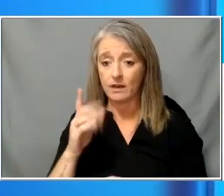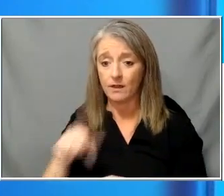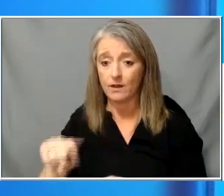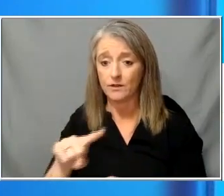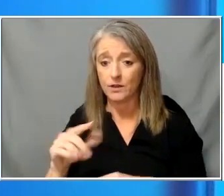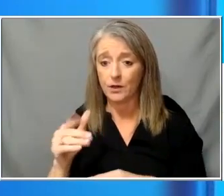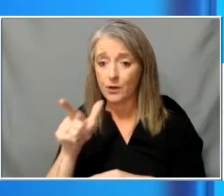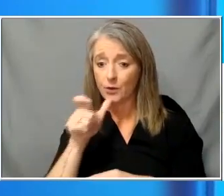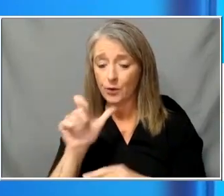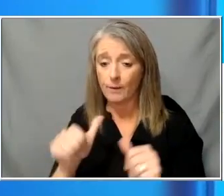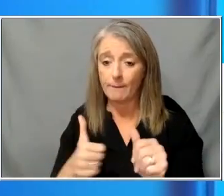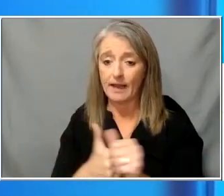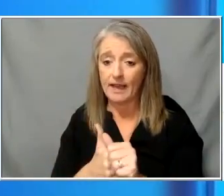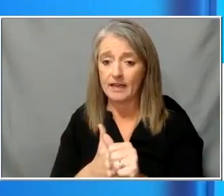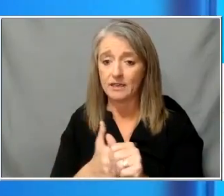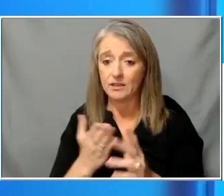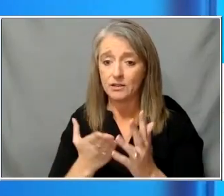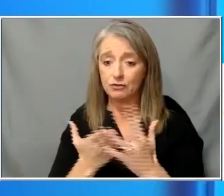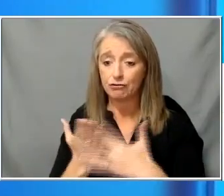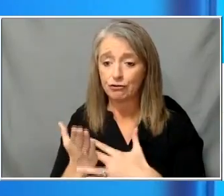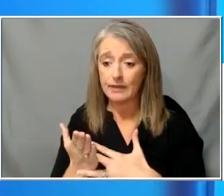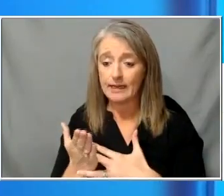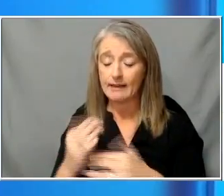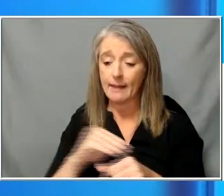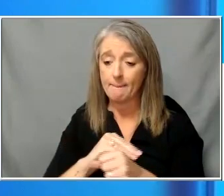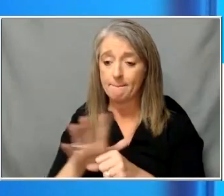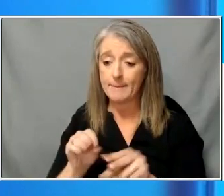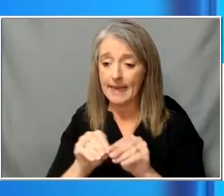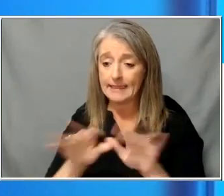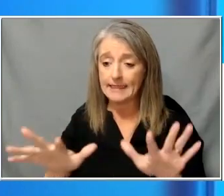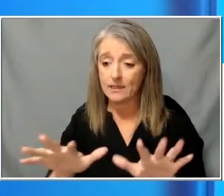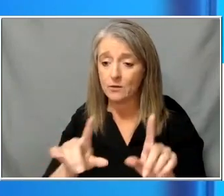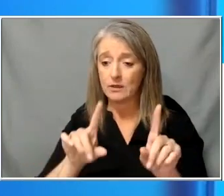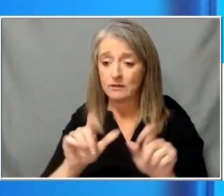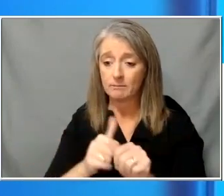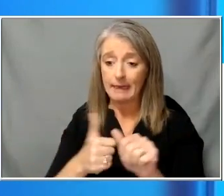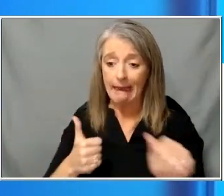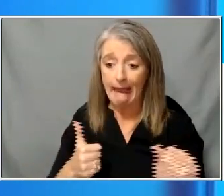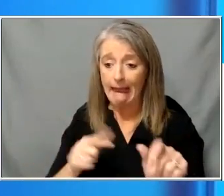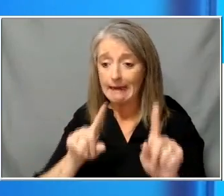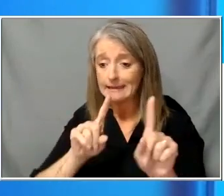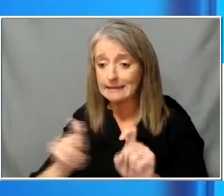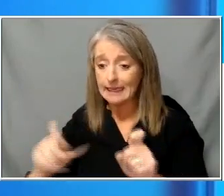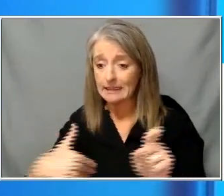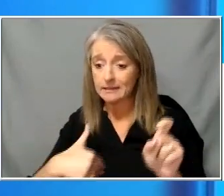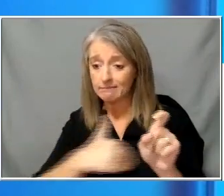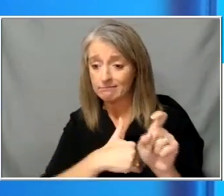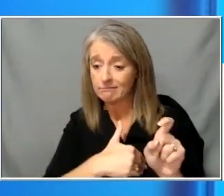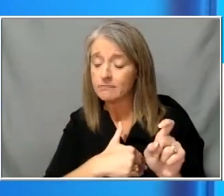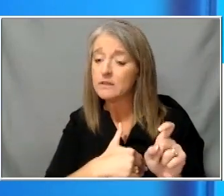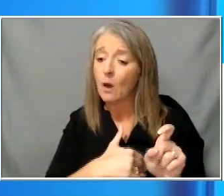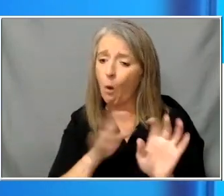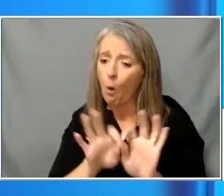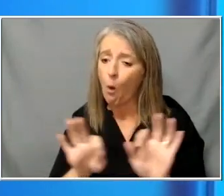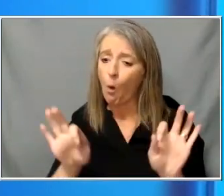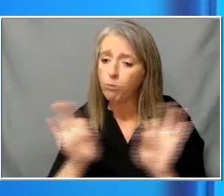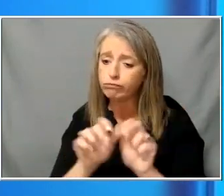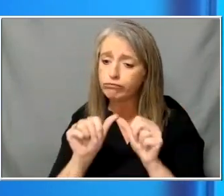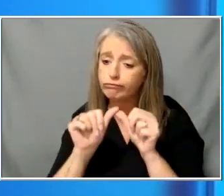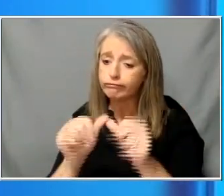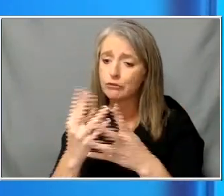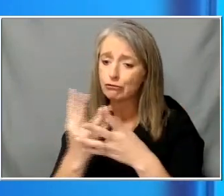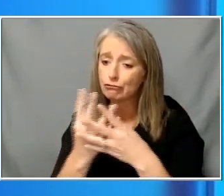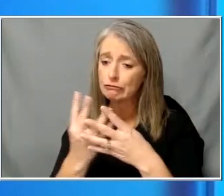behind during the height of the pandemic with your screening, your breast cancer screening, it's so important to get a